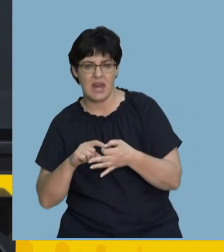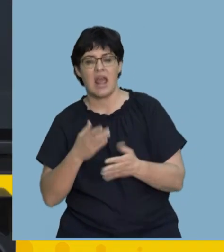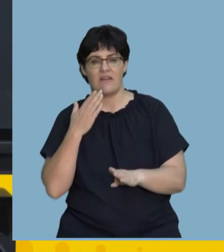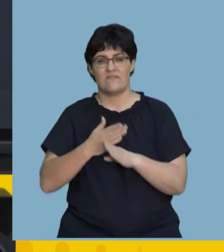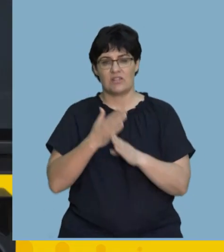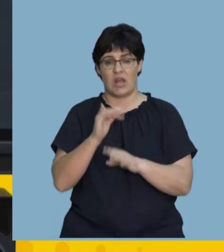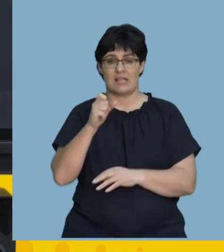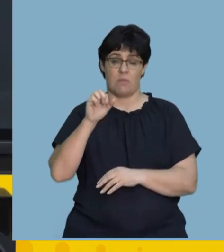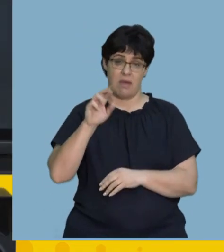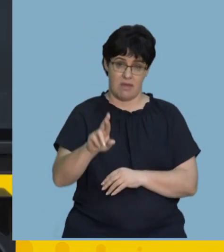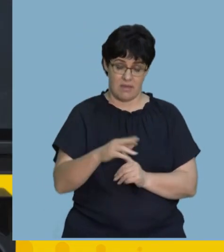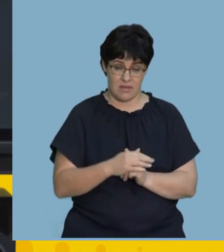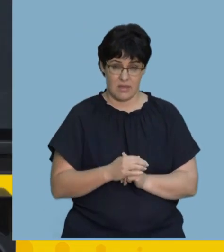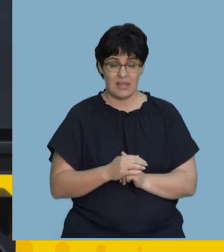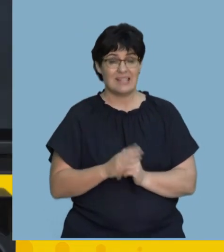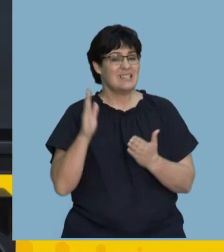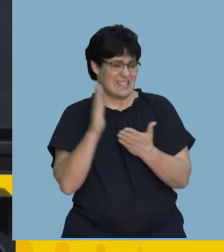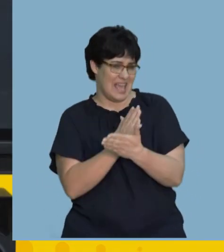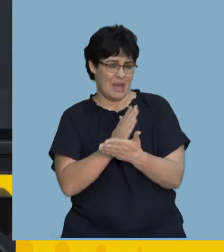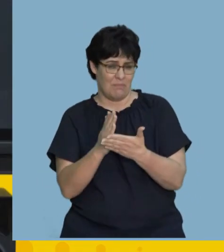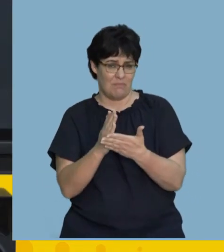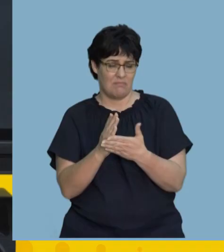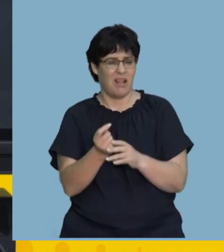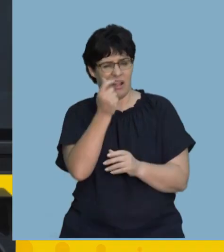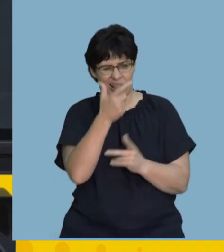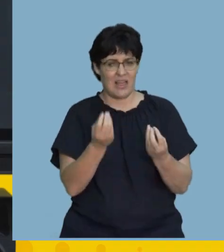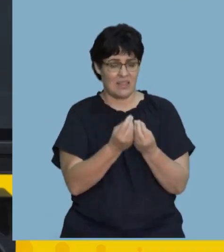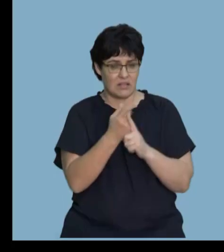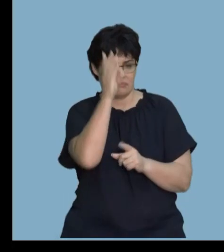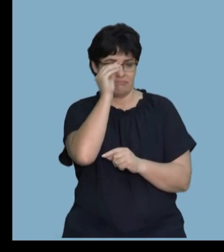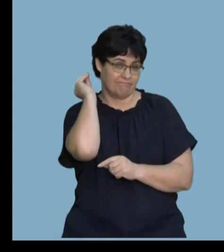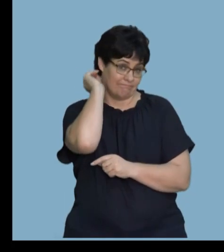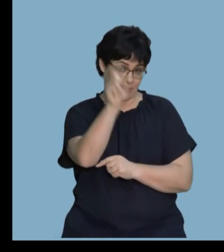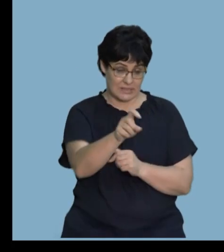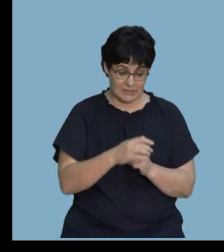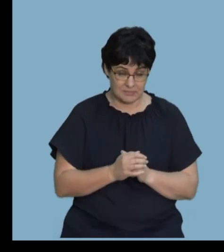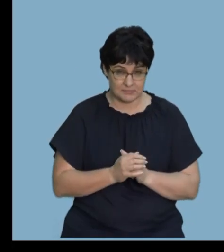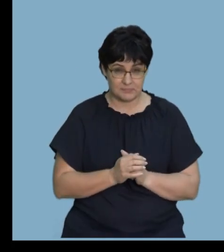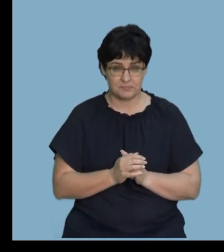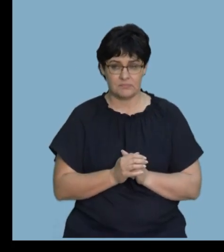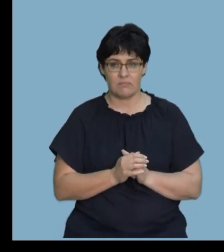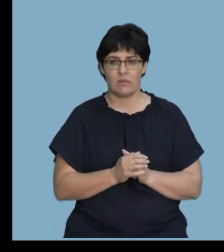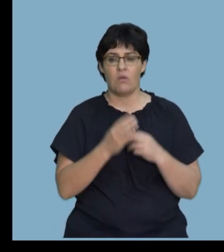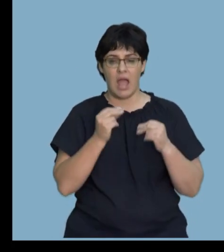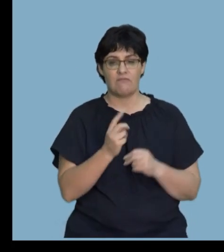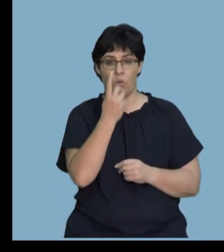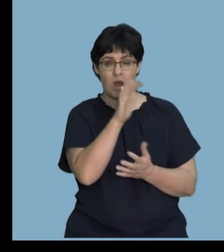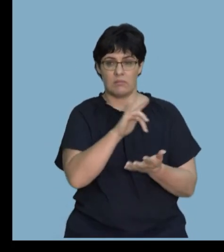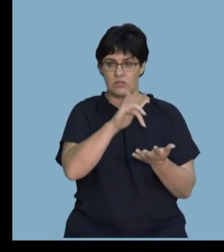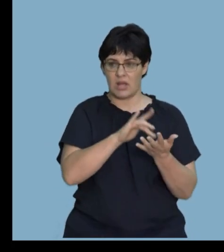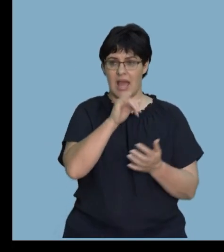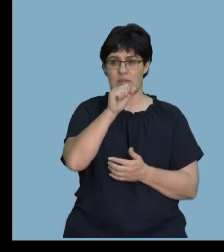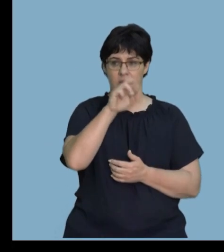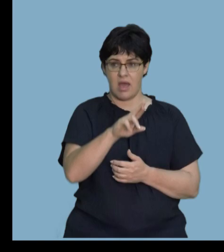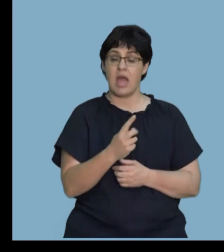isomers. So these are some of the, little things that must come to mind, okay? And then it has got 1 positional isomer and